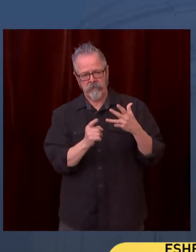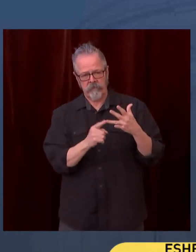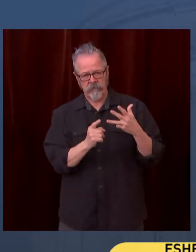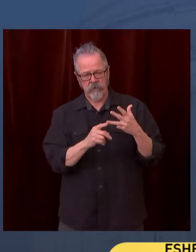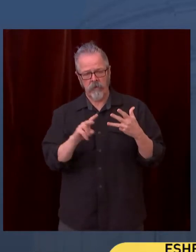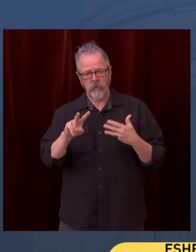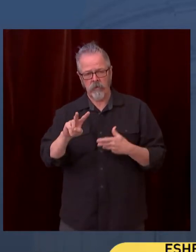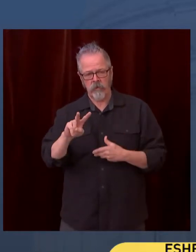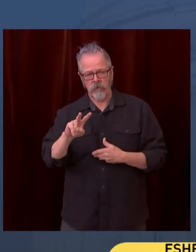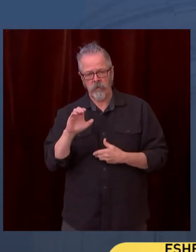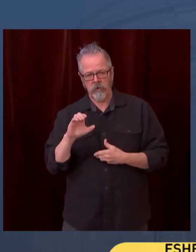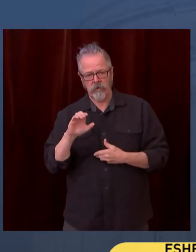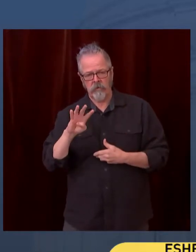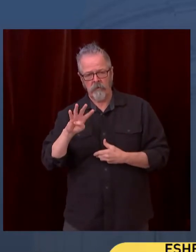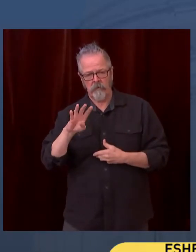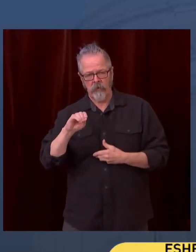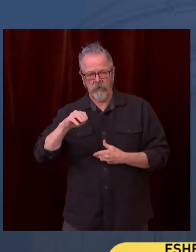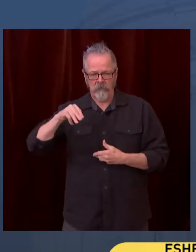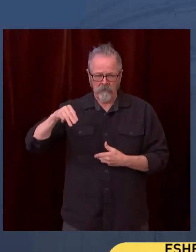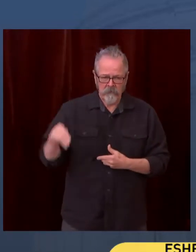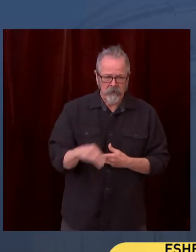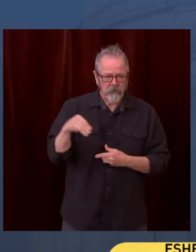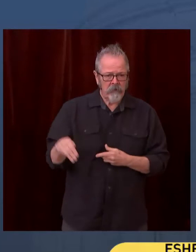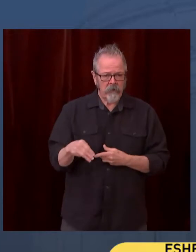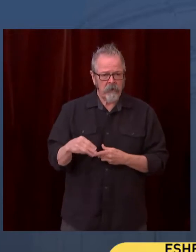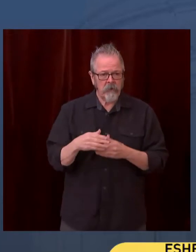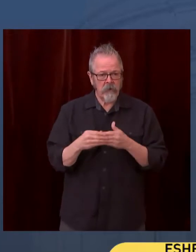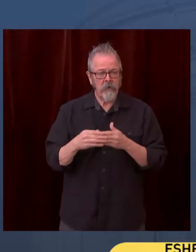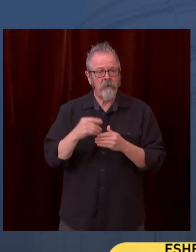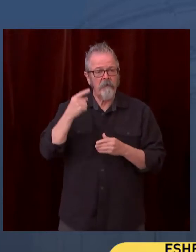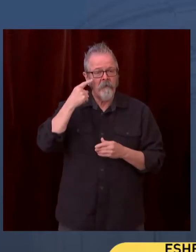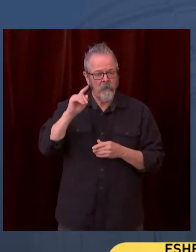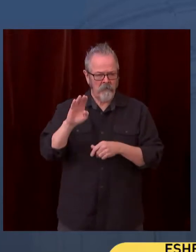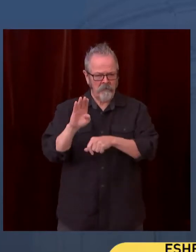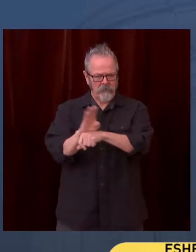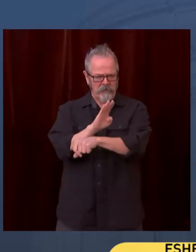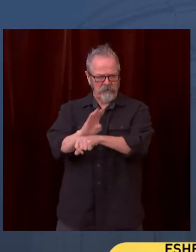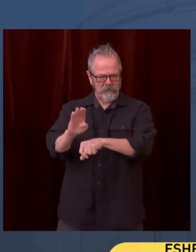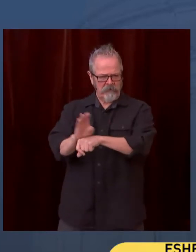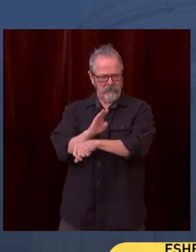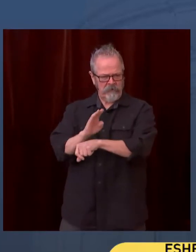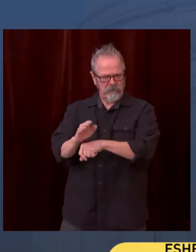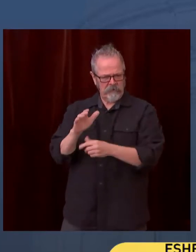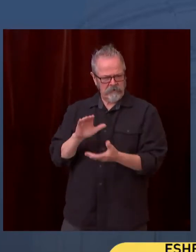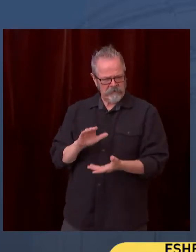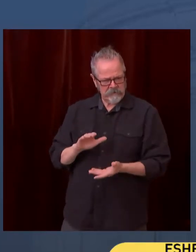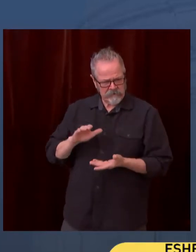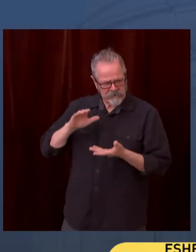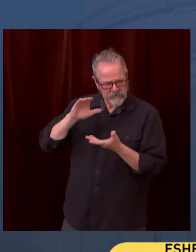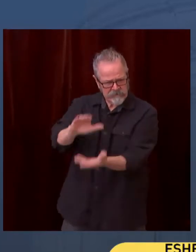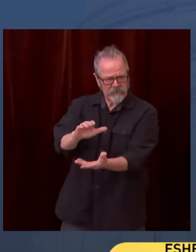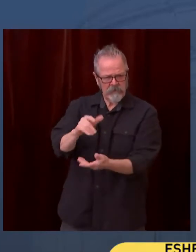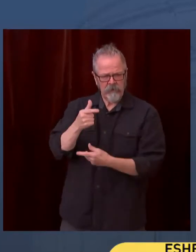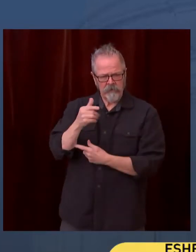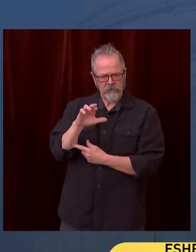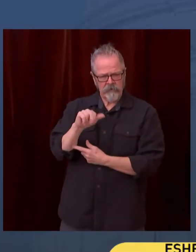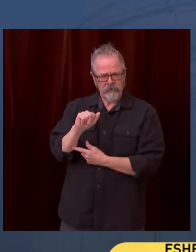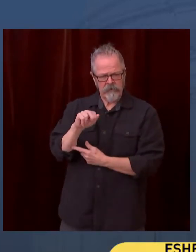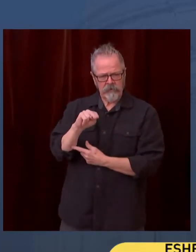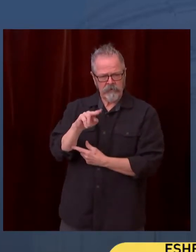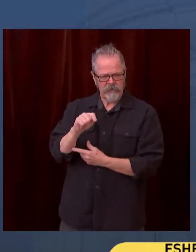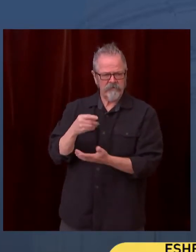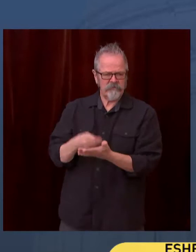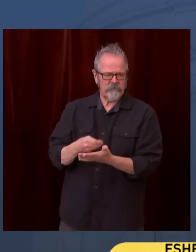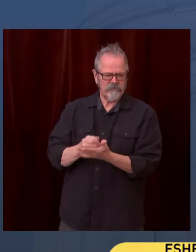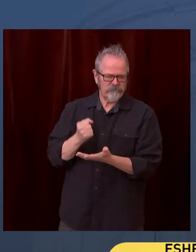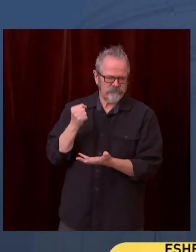assistance grants. As you know, I have started that effort with tens of millions of dollars I essentially was